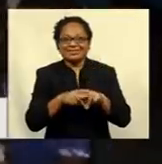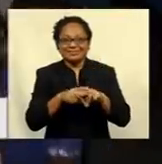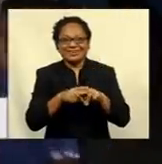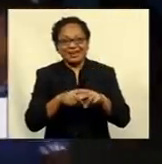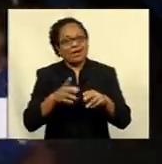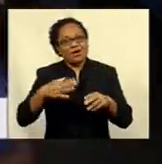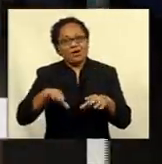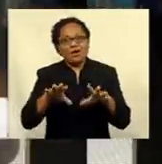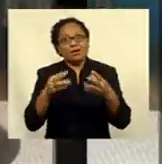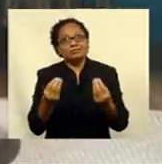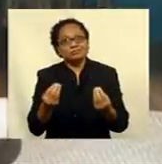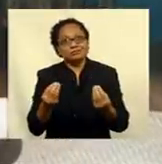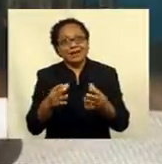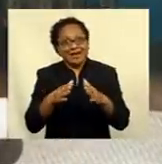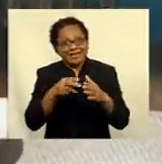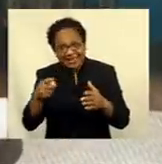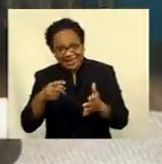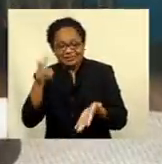and then dancing breaks out.